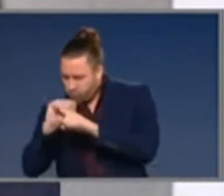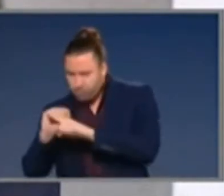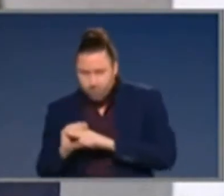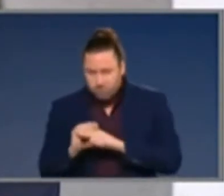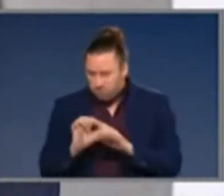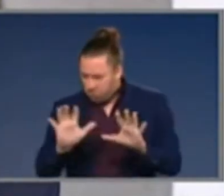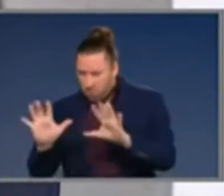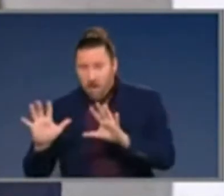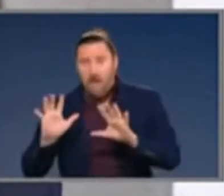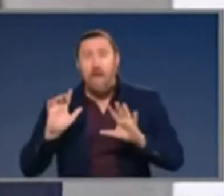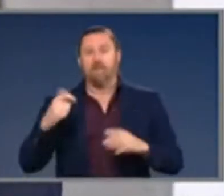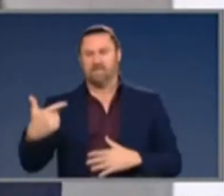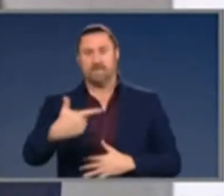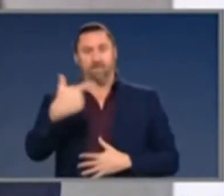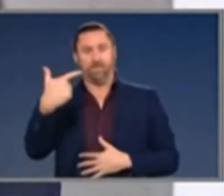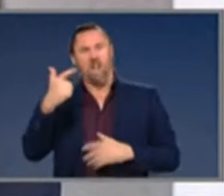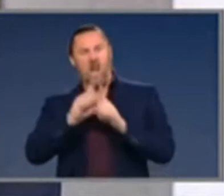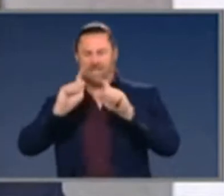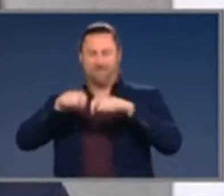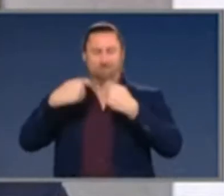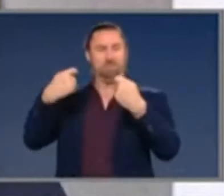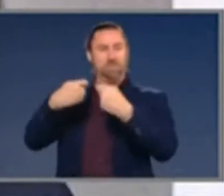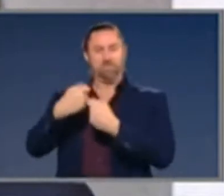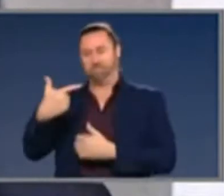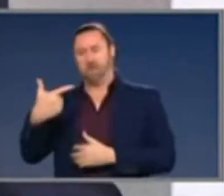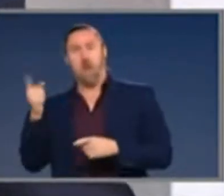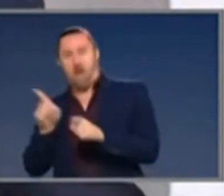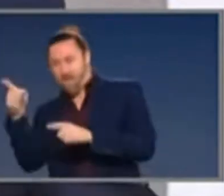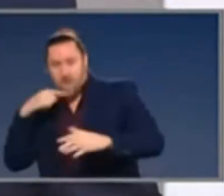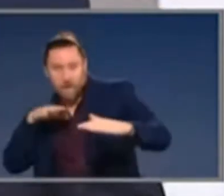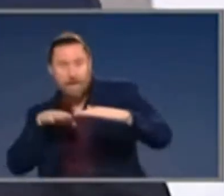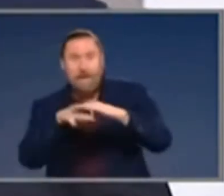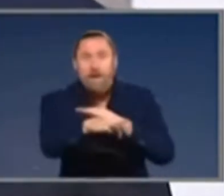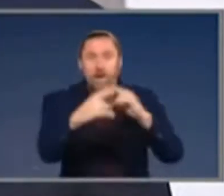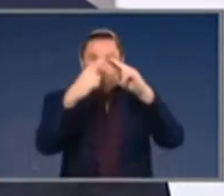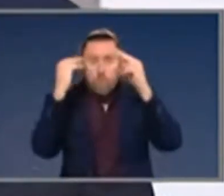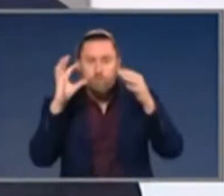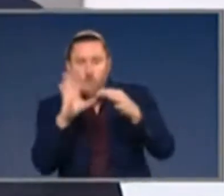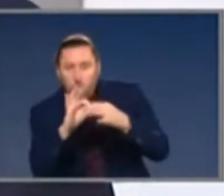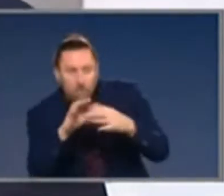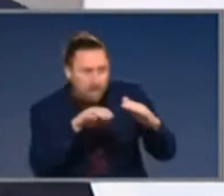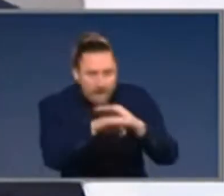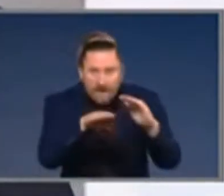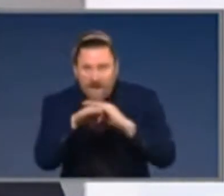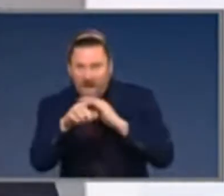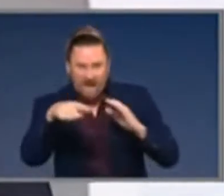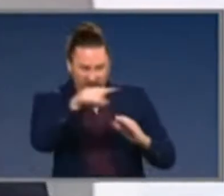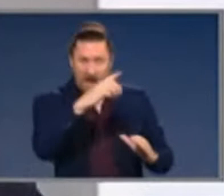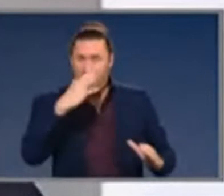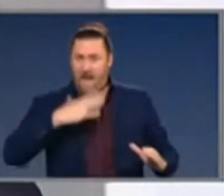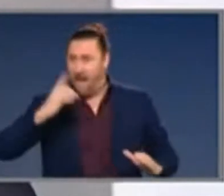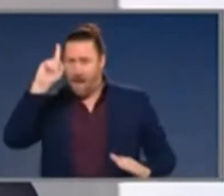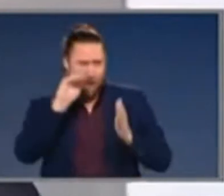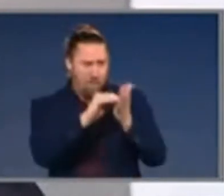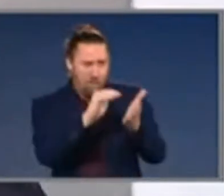of 7. They act as a first responder, if you like, into places that are going through a critical response